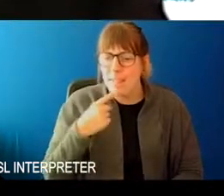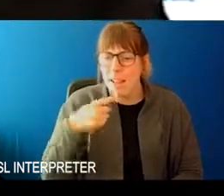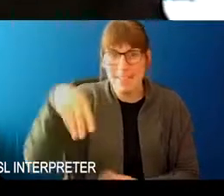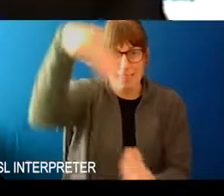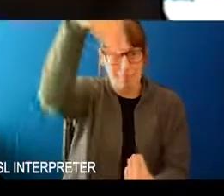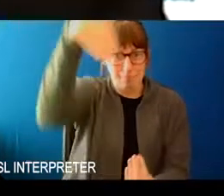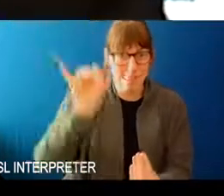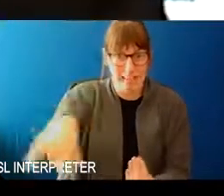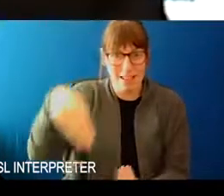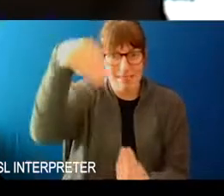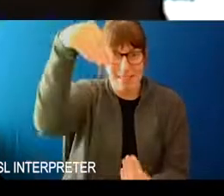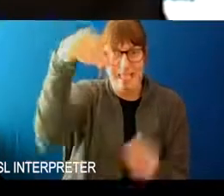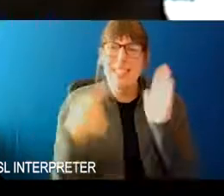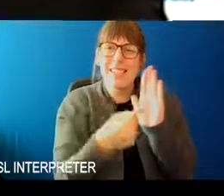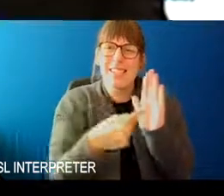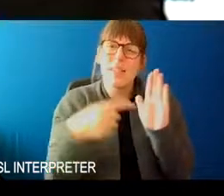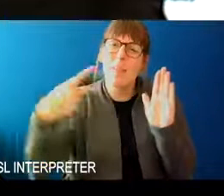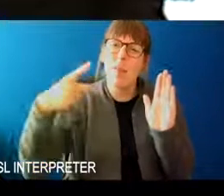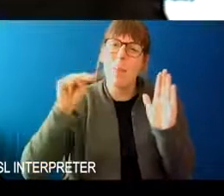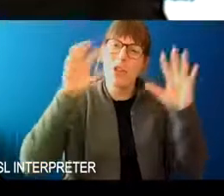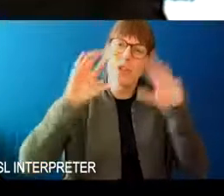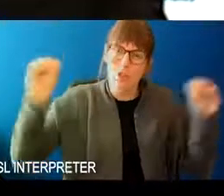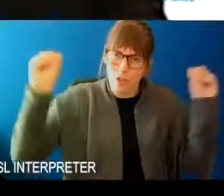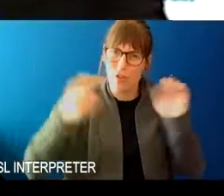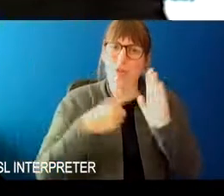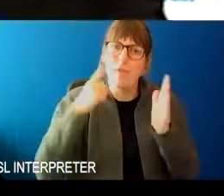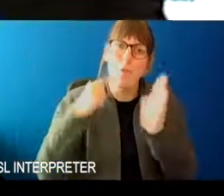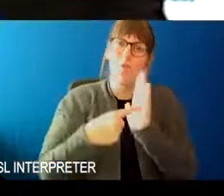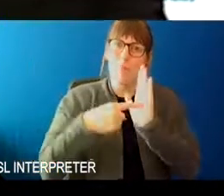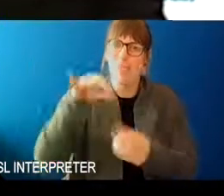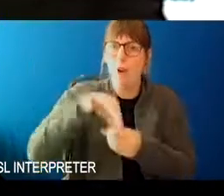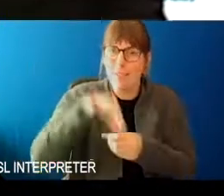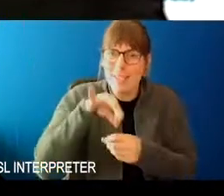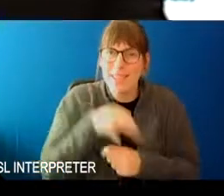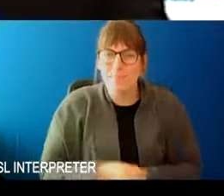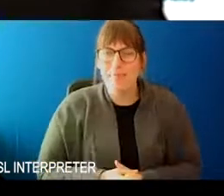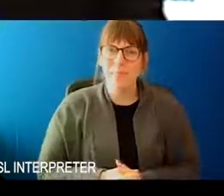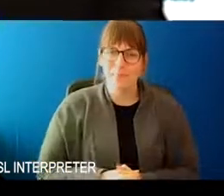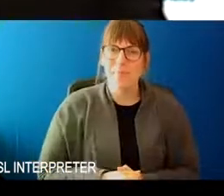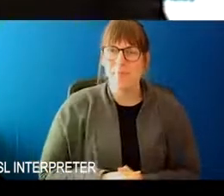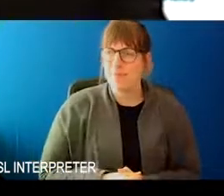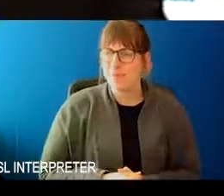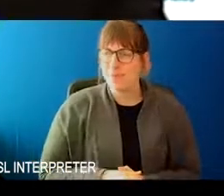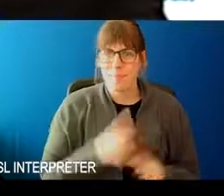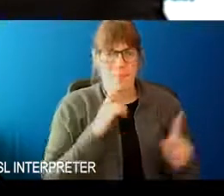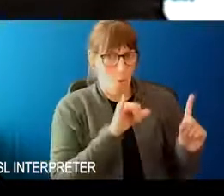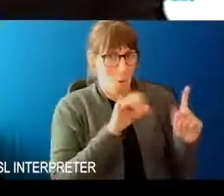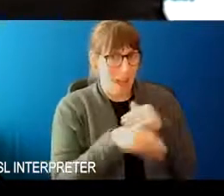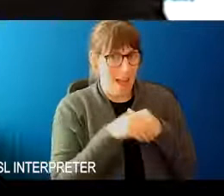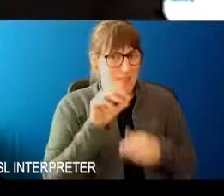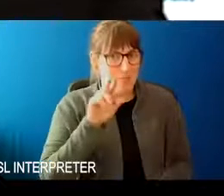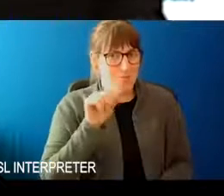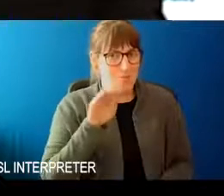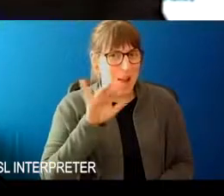A guy going like this is like a prime minister. He's saying democracy.